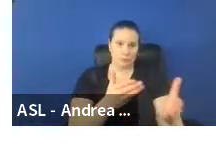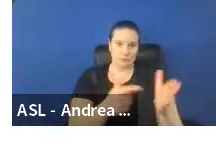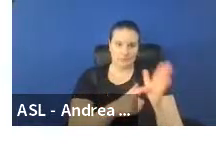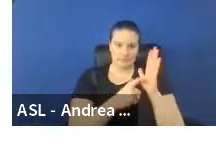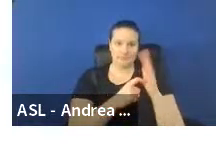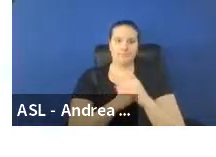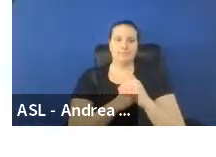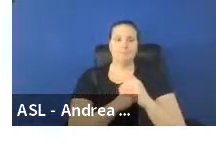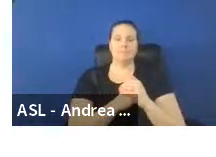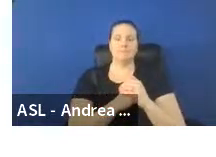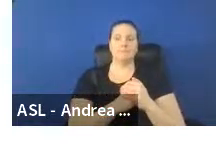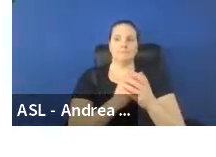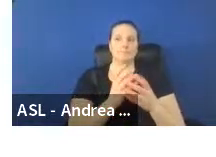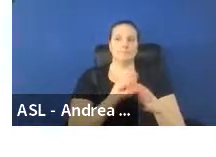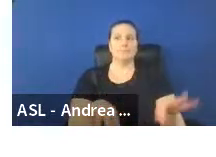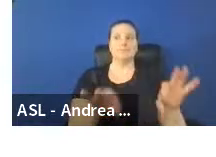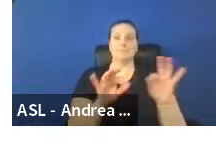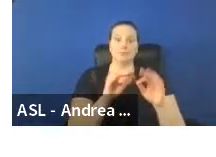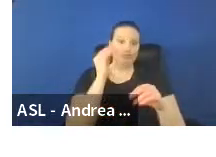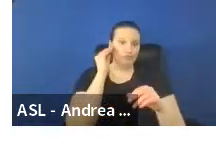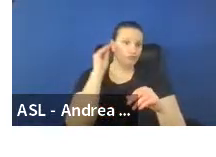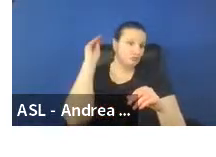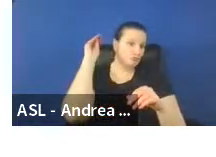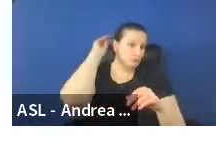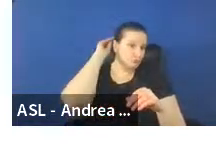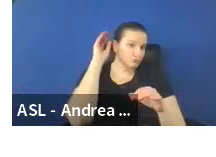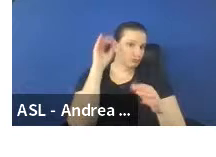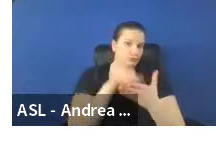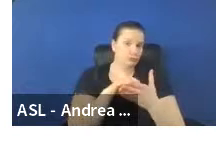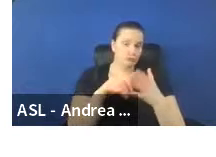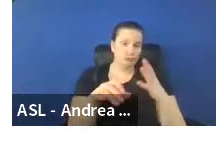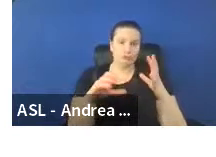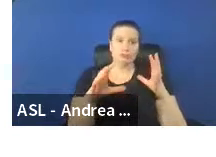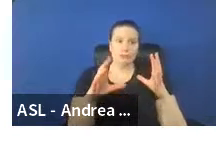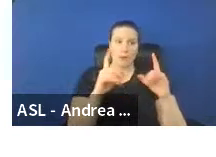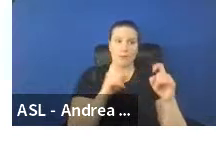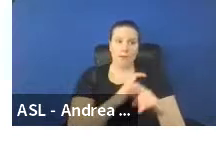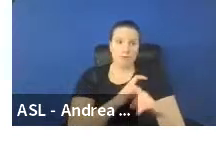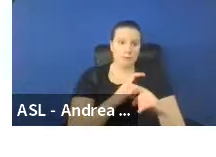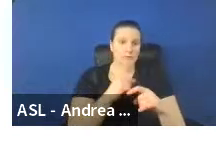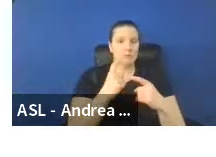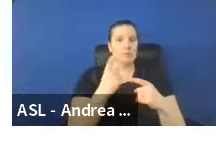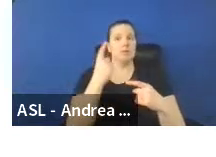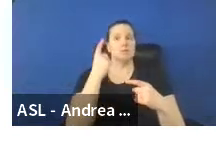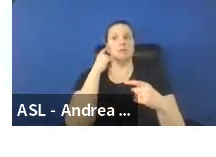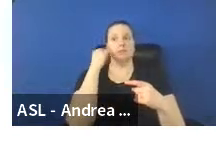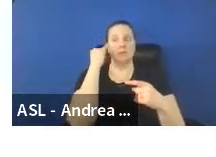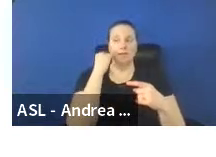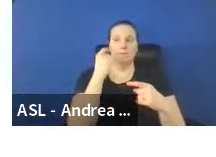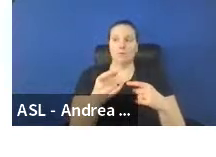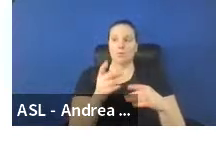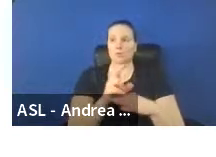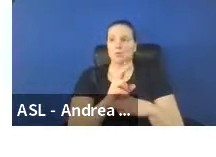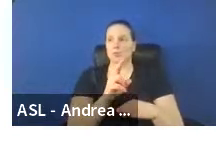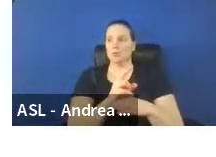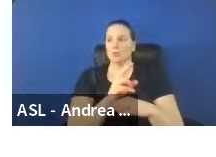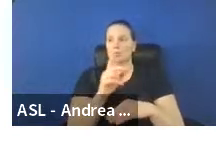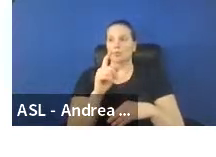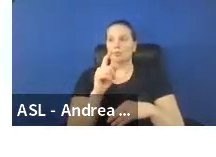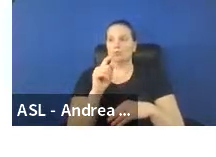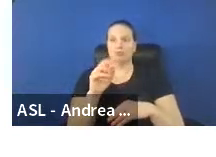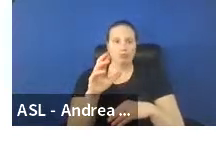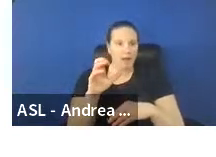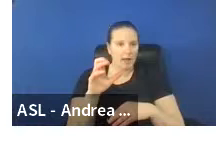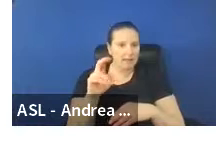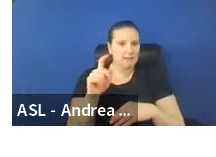really important takeaway, and this one is kind of complicated, but I think it probably makes sense for those of you who currently use transit or live